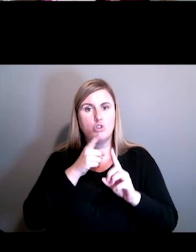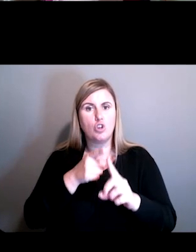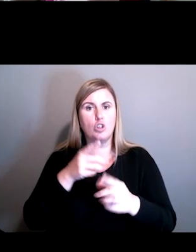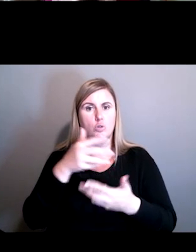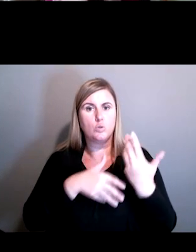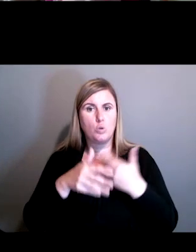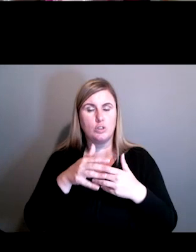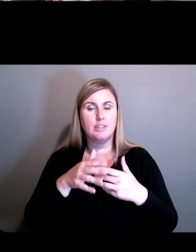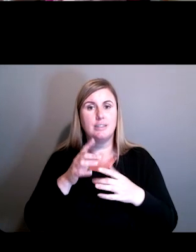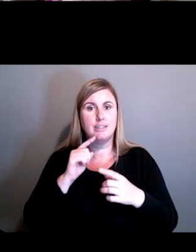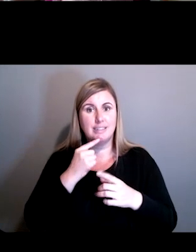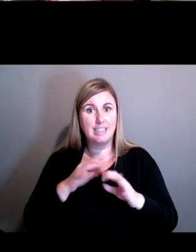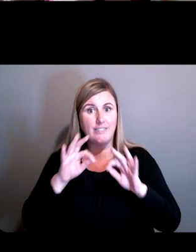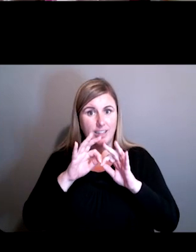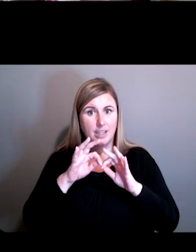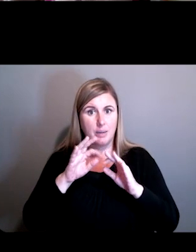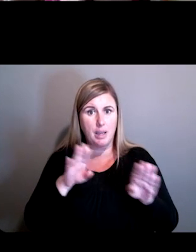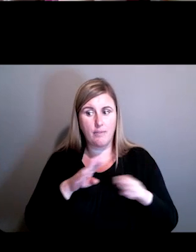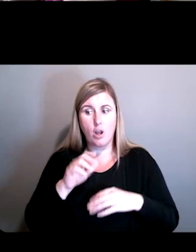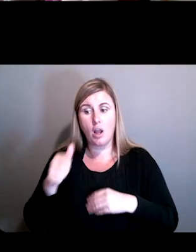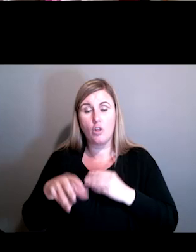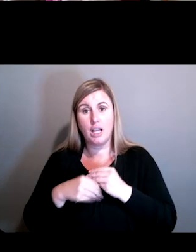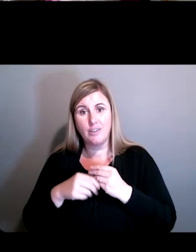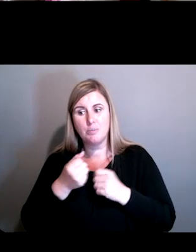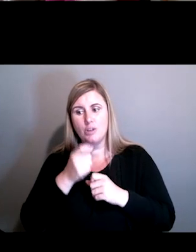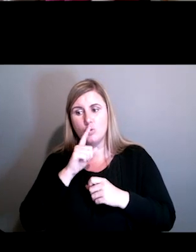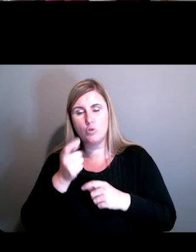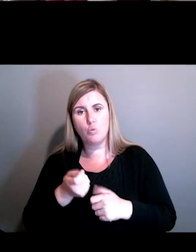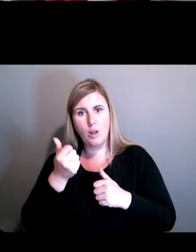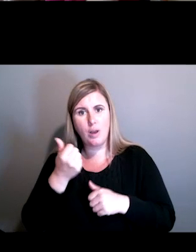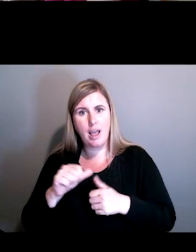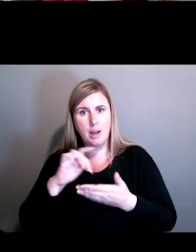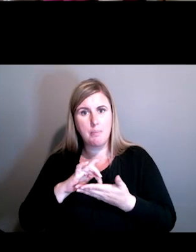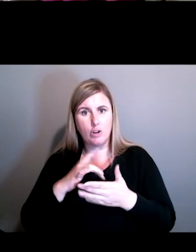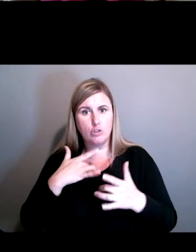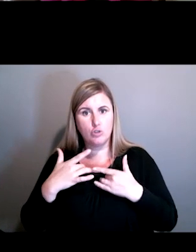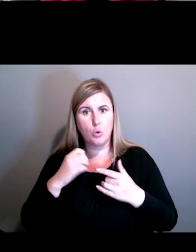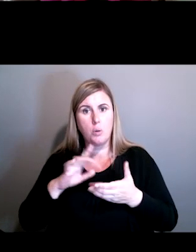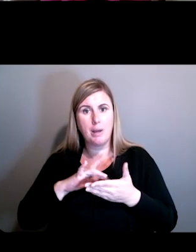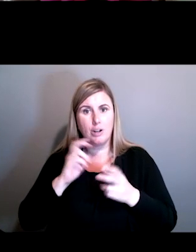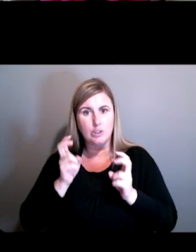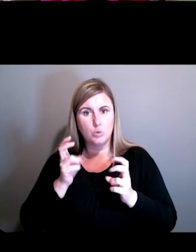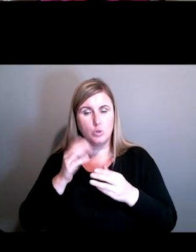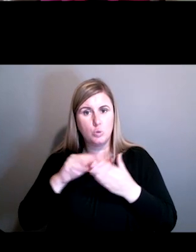Another caveat is to make sure that you rule out any medical concerns or medical issues the student may be having.